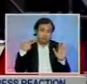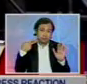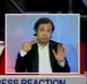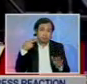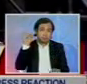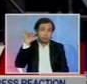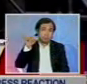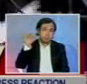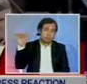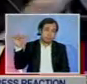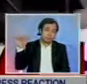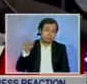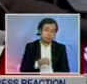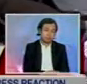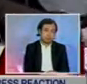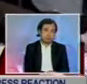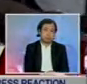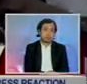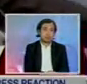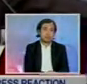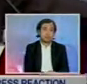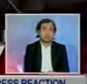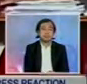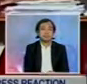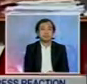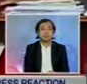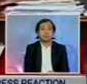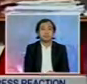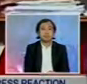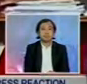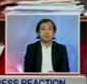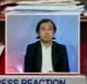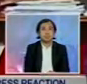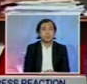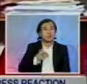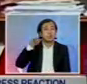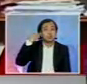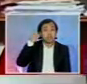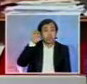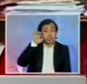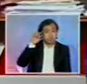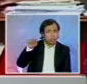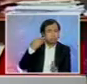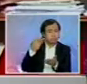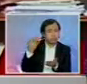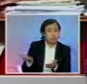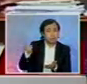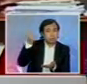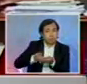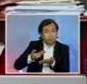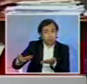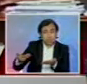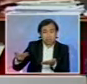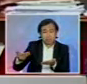exhibit YY. Was that the property that